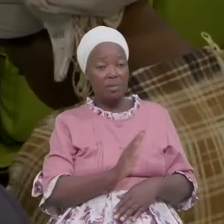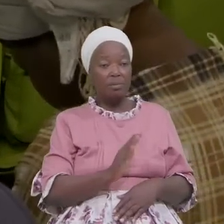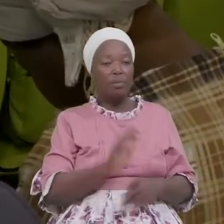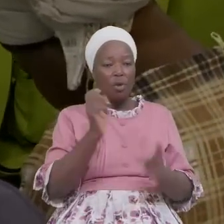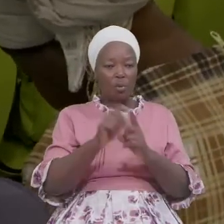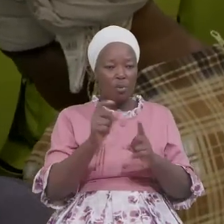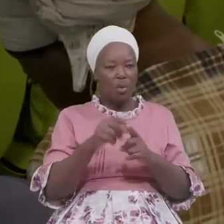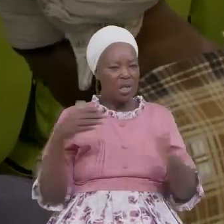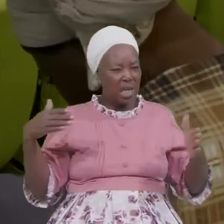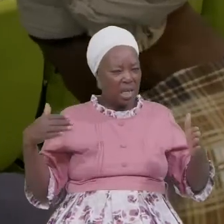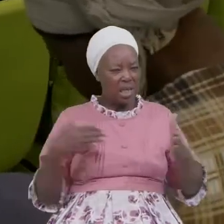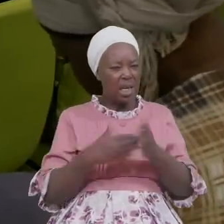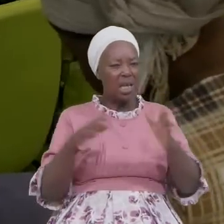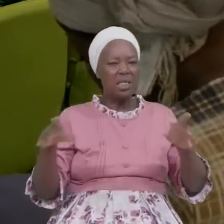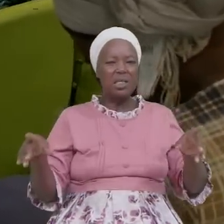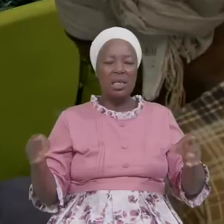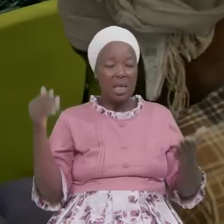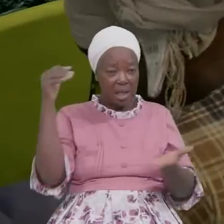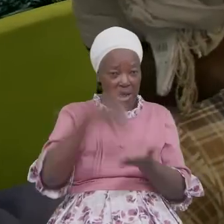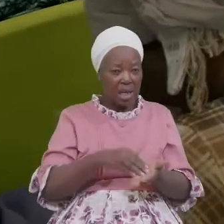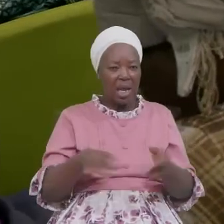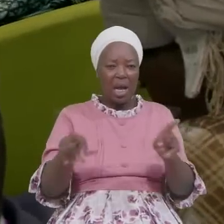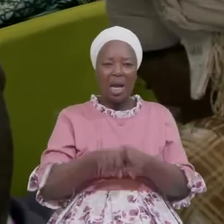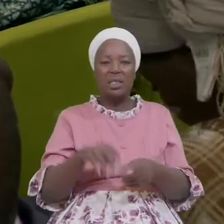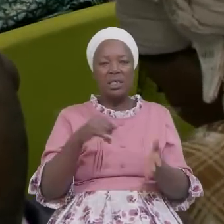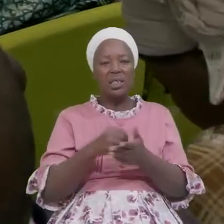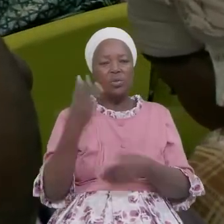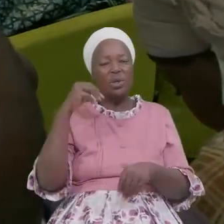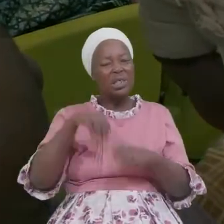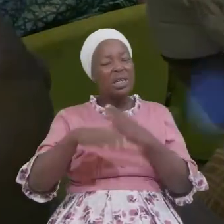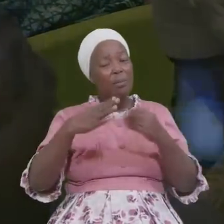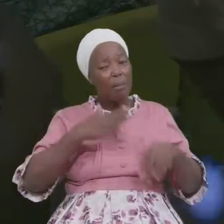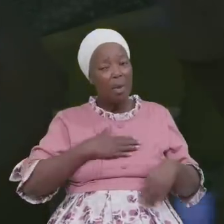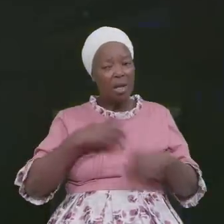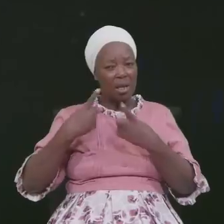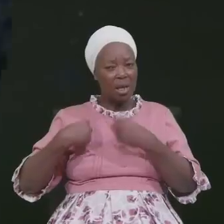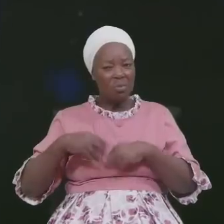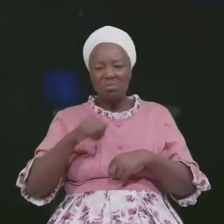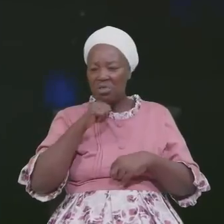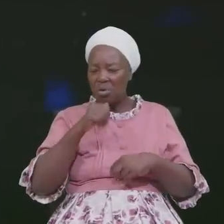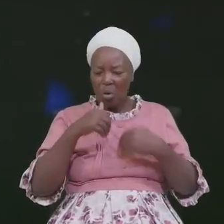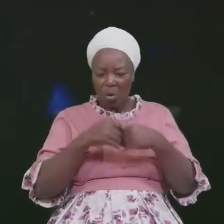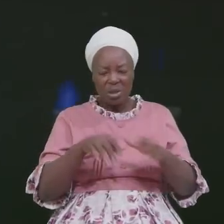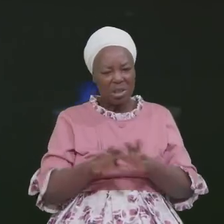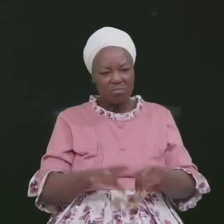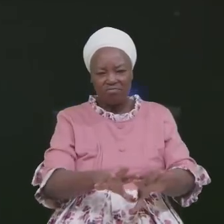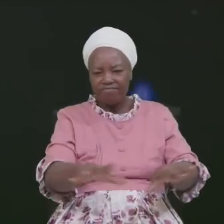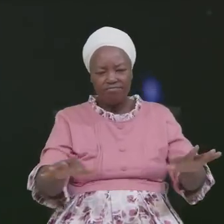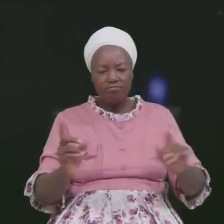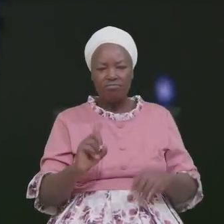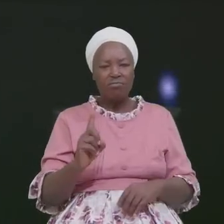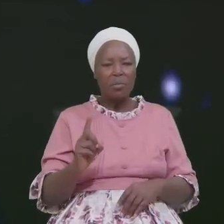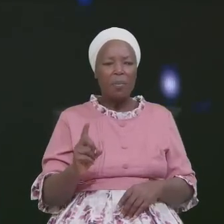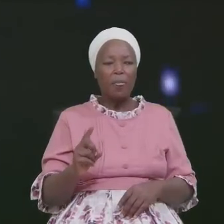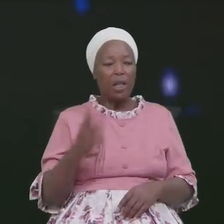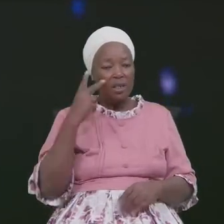in mine heart. He was not lost in the crowd. Look at verse 8. Verse